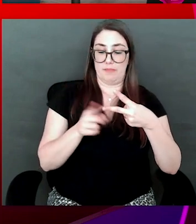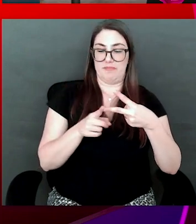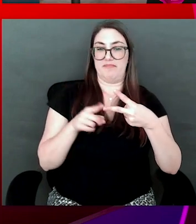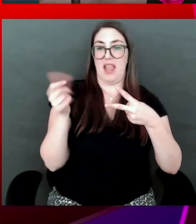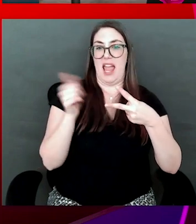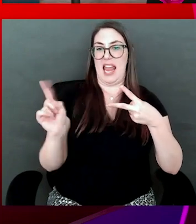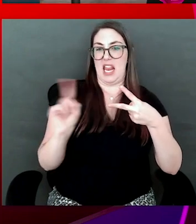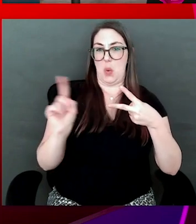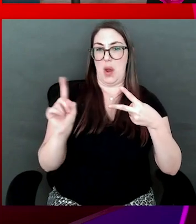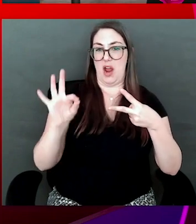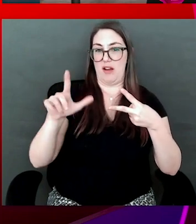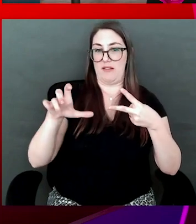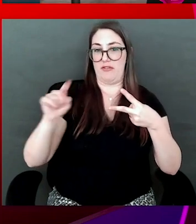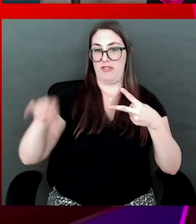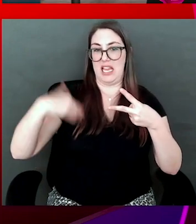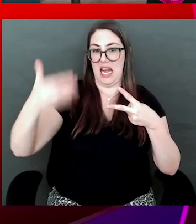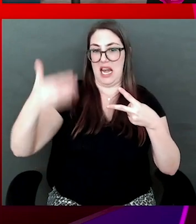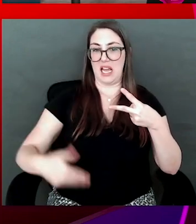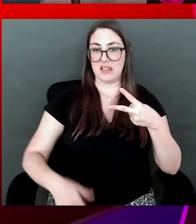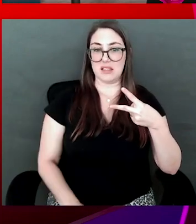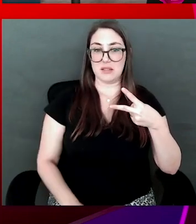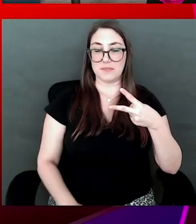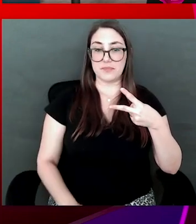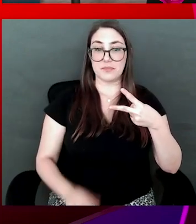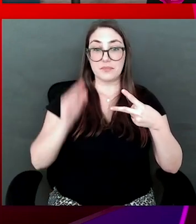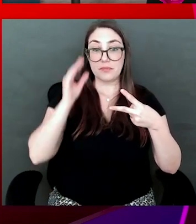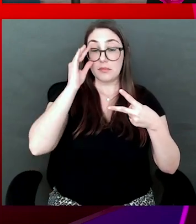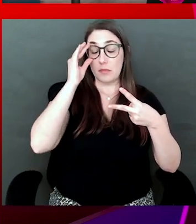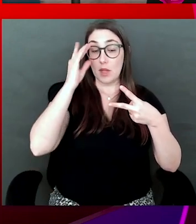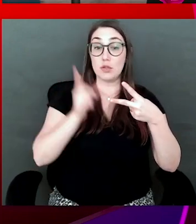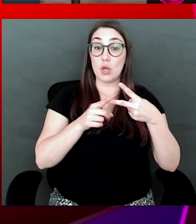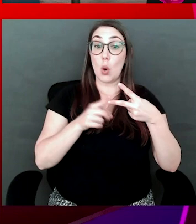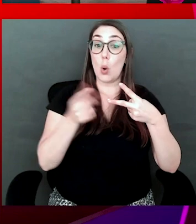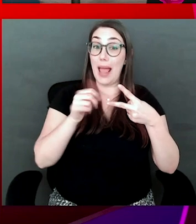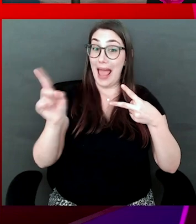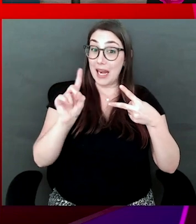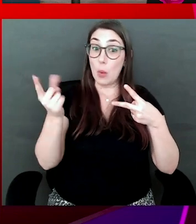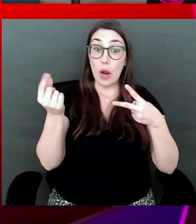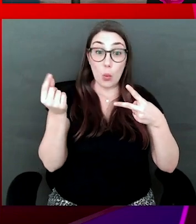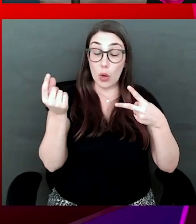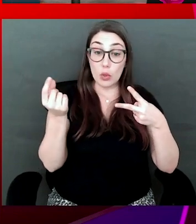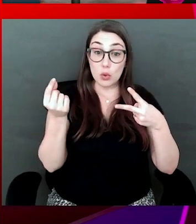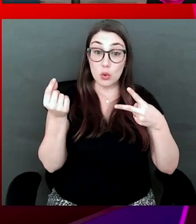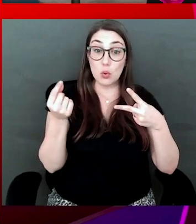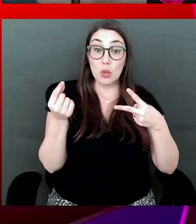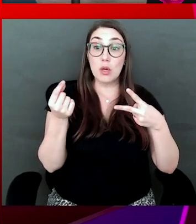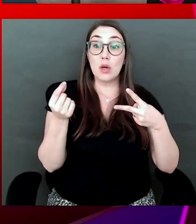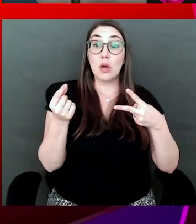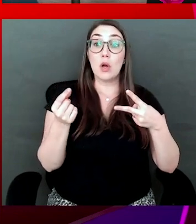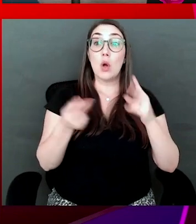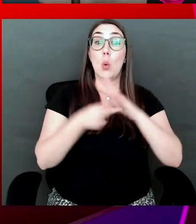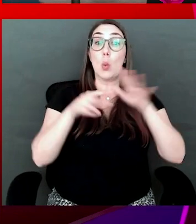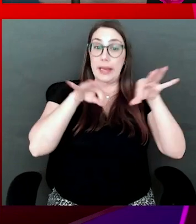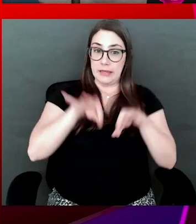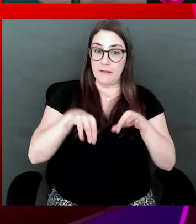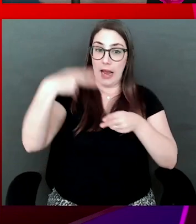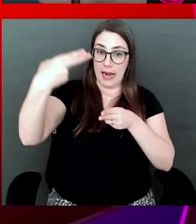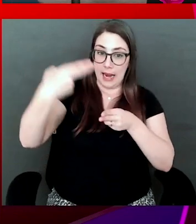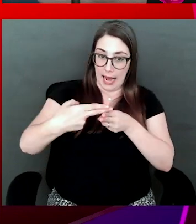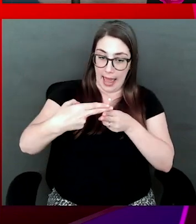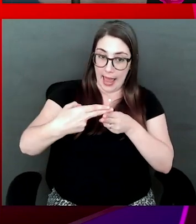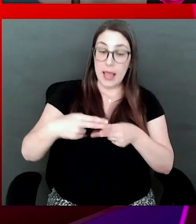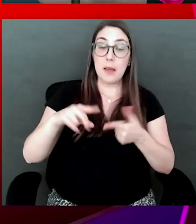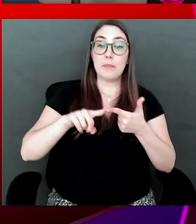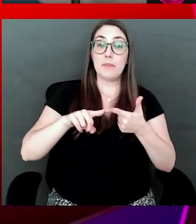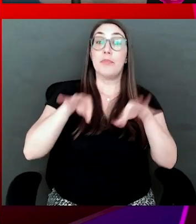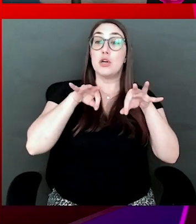And essentially what we do with the anywhere fleet is that we define a name for it. We define a description. So